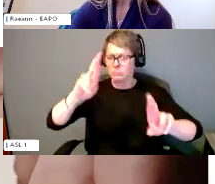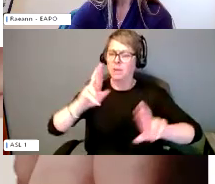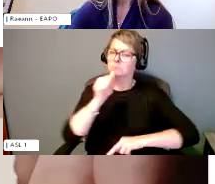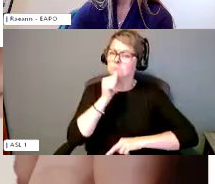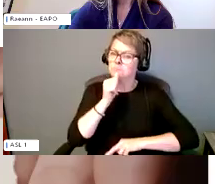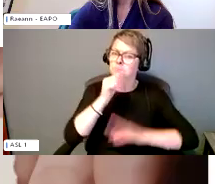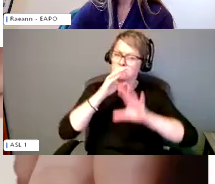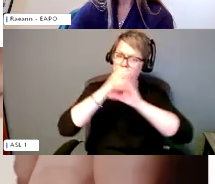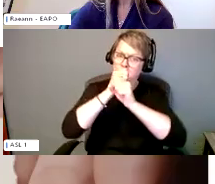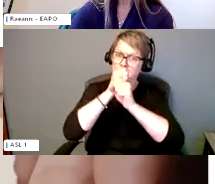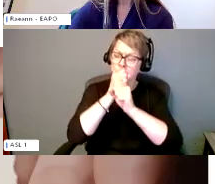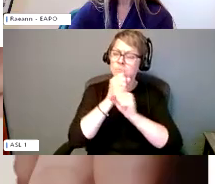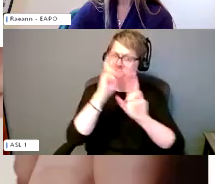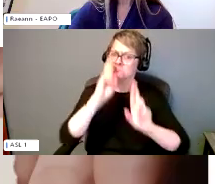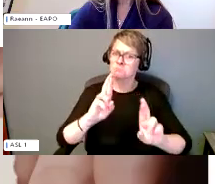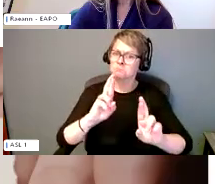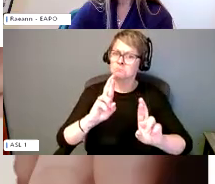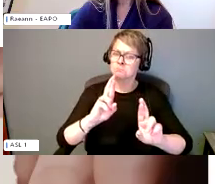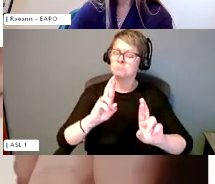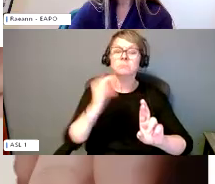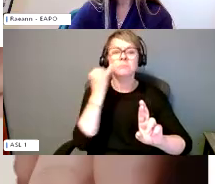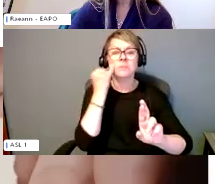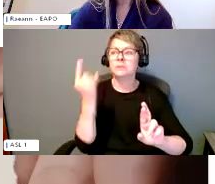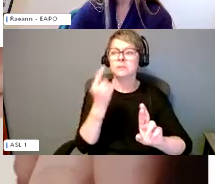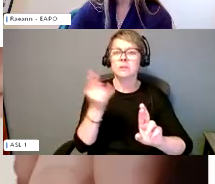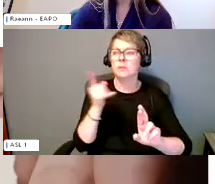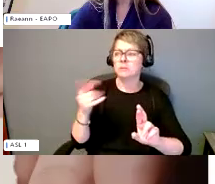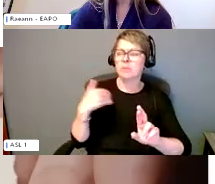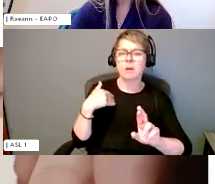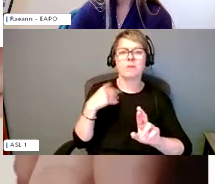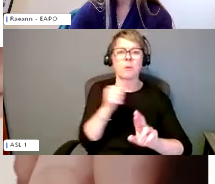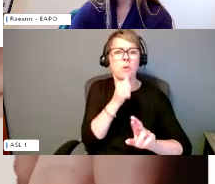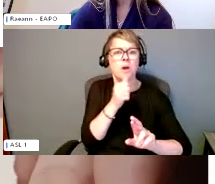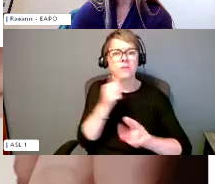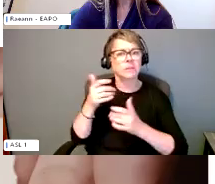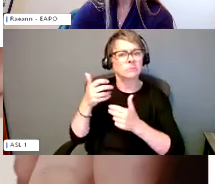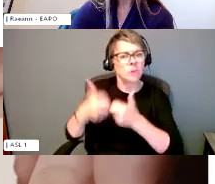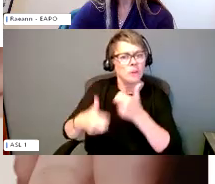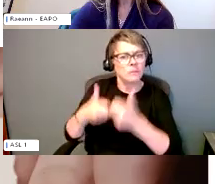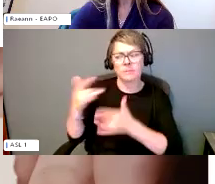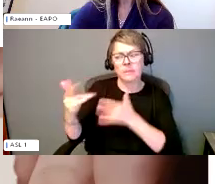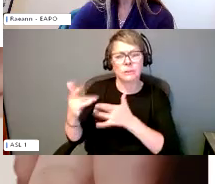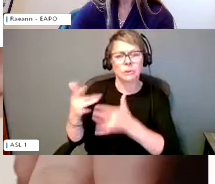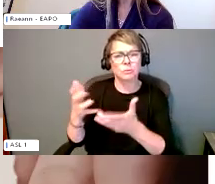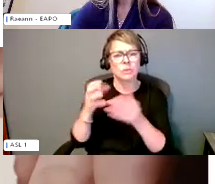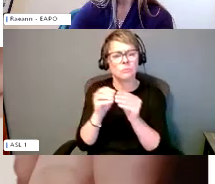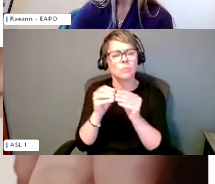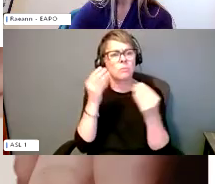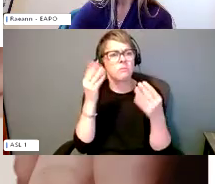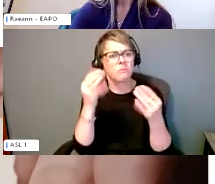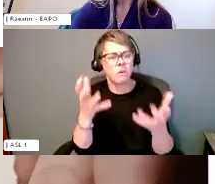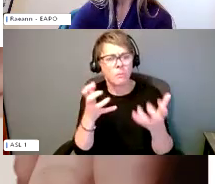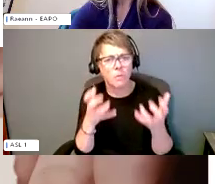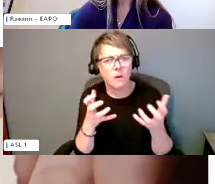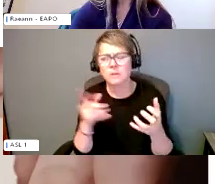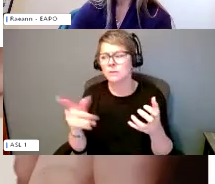confidentiality. So if someone is experiencing an issue that they would like some further information from, about and they need